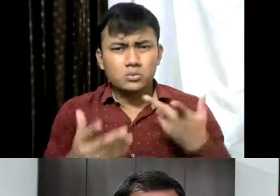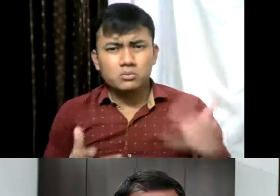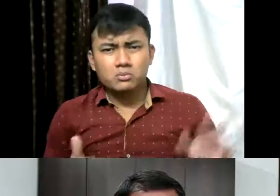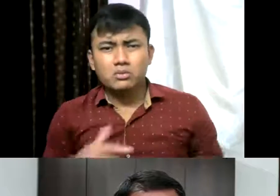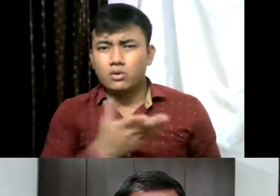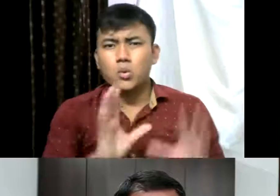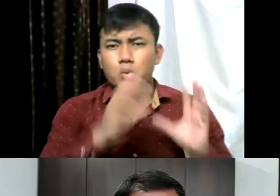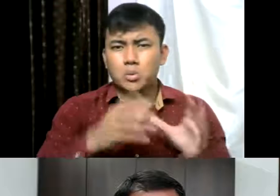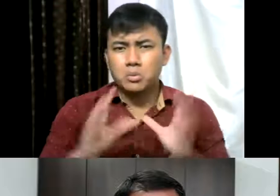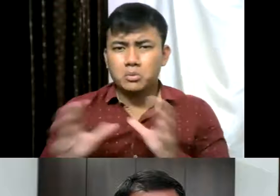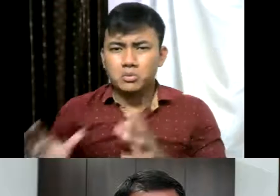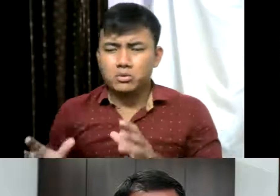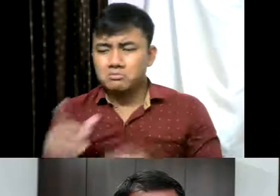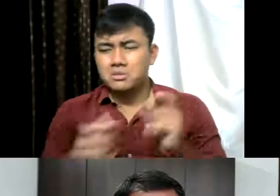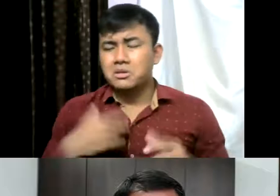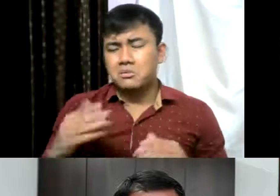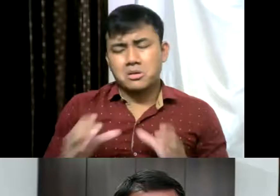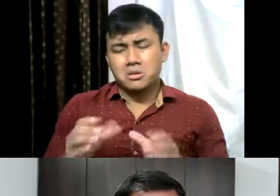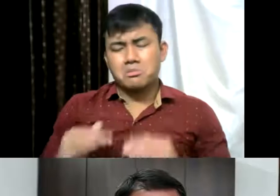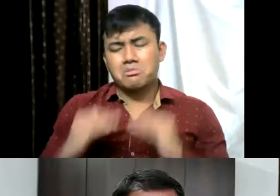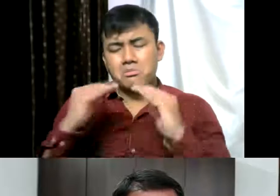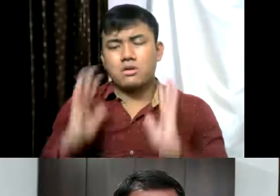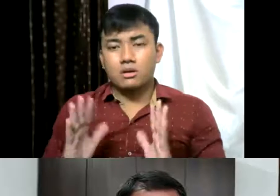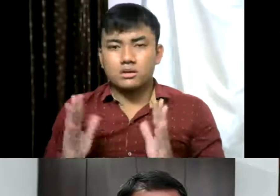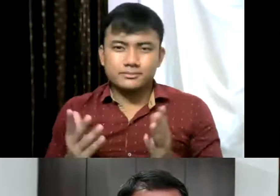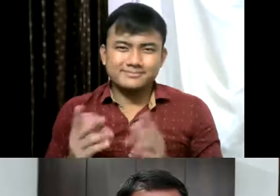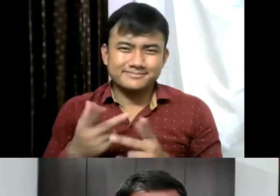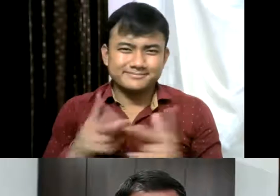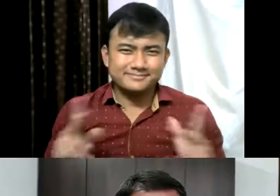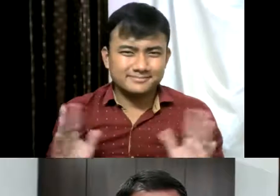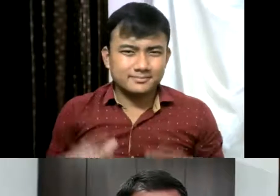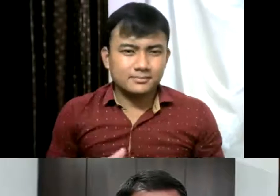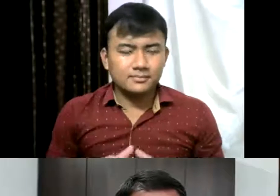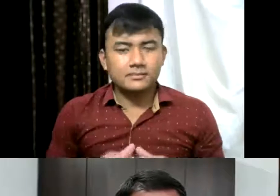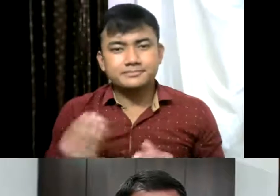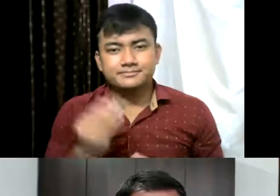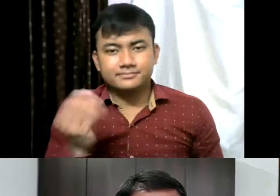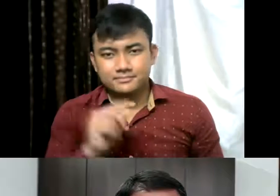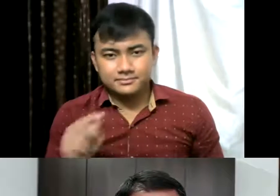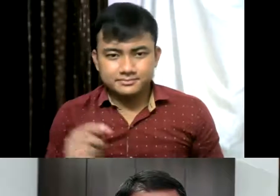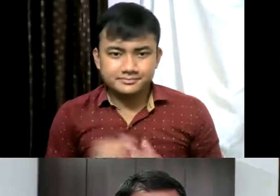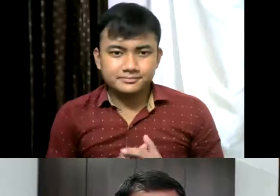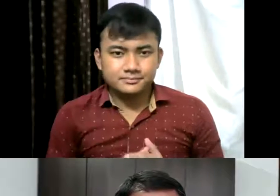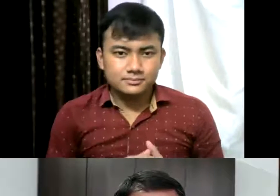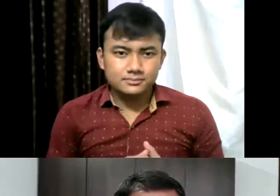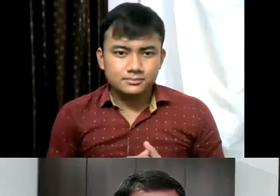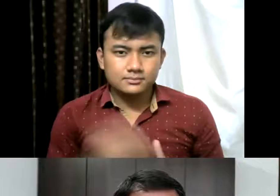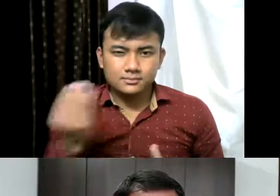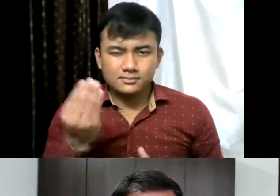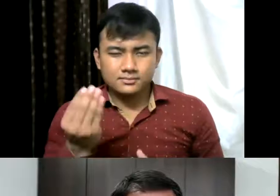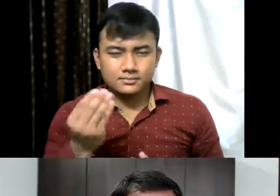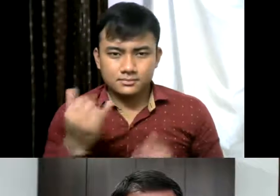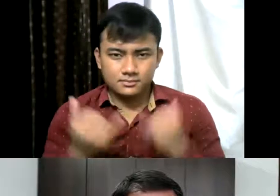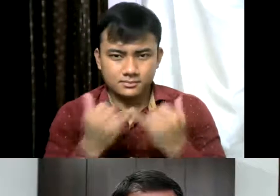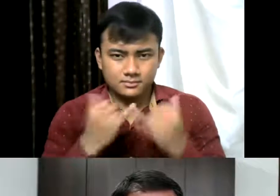to take over the spaces of desires and claim desirability on themselves. So during pandemic, and I'll just tell this small instance, and I think I